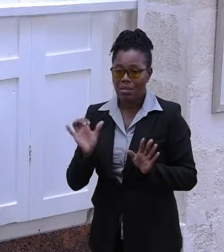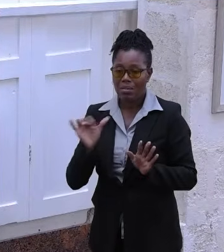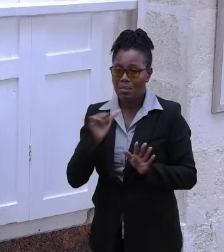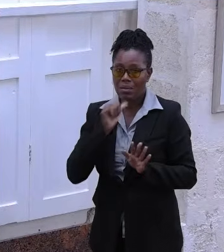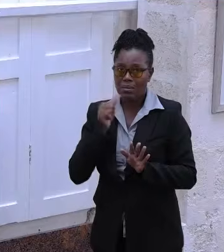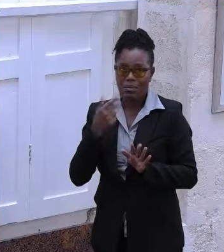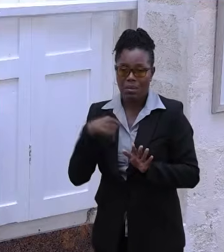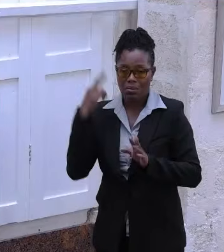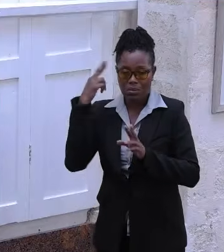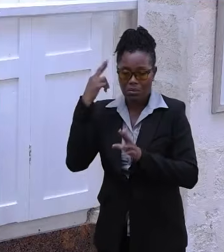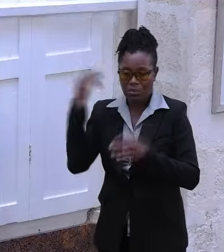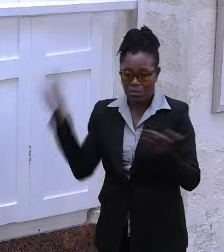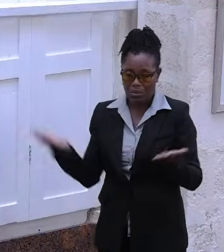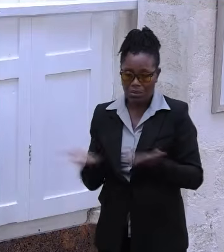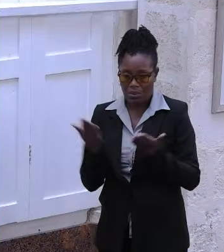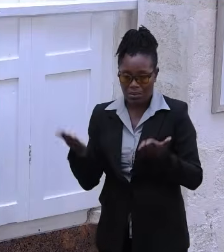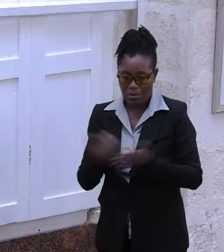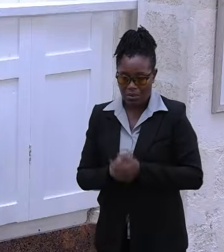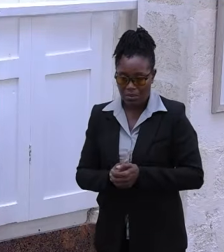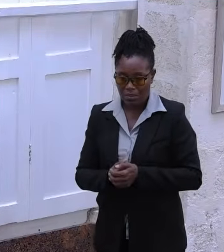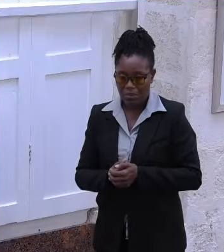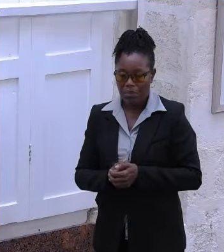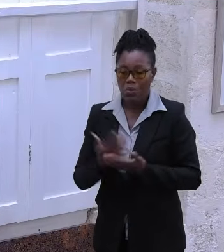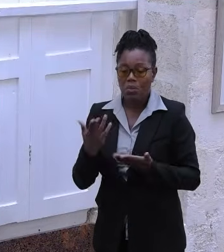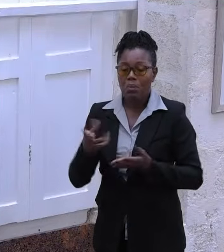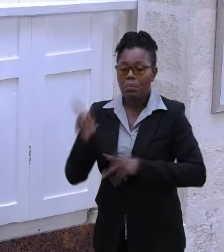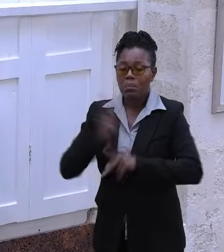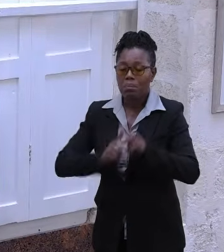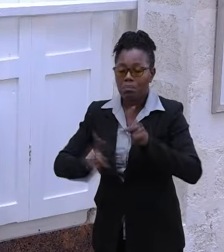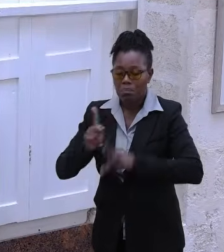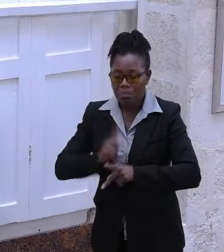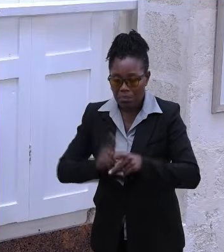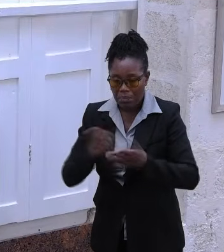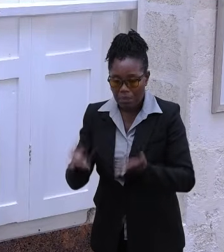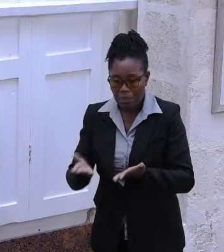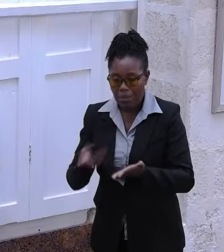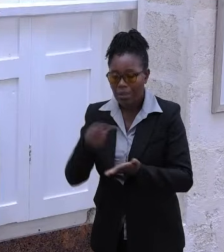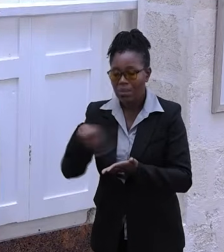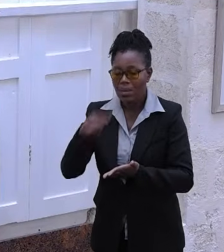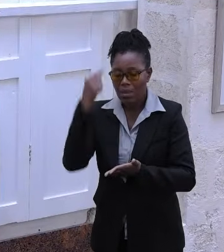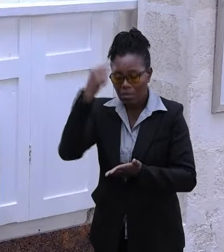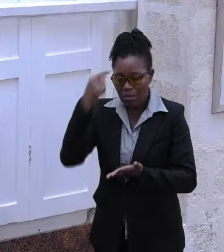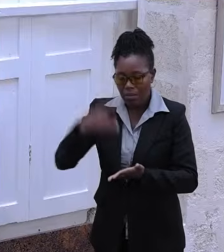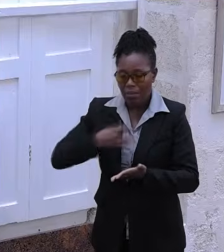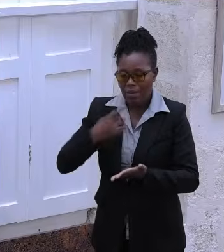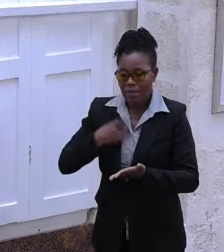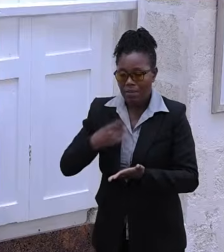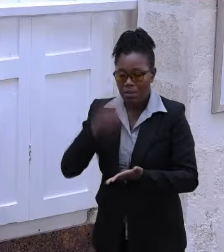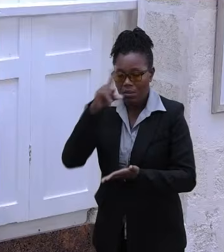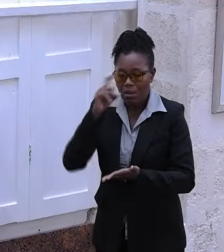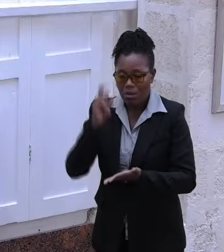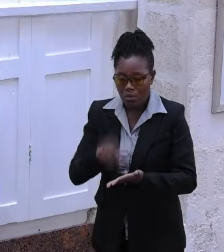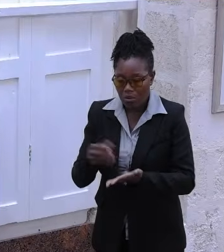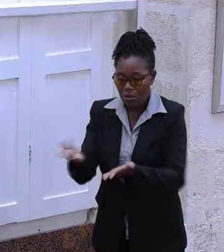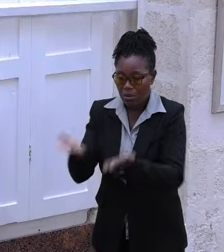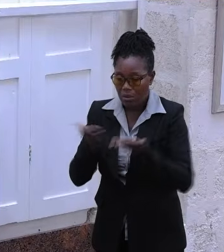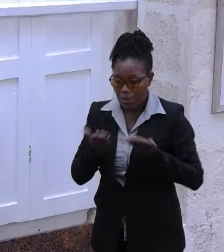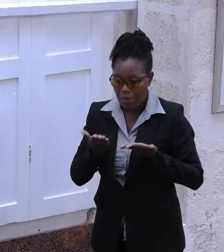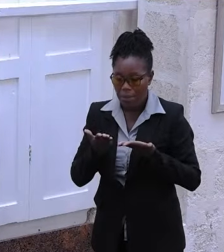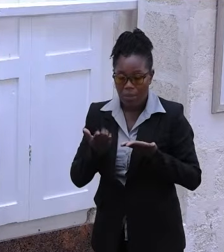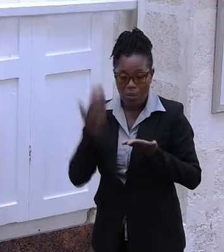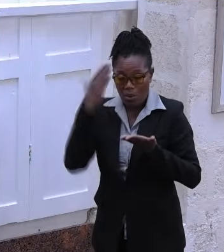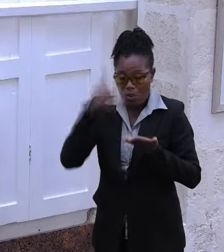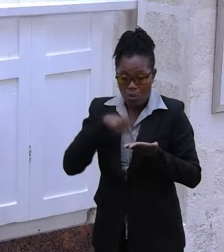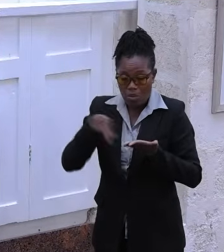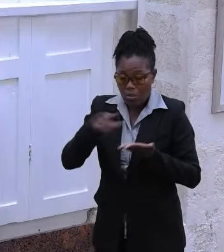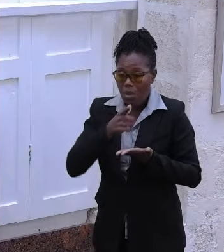not what we're here for. Because the public, we receive submissions from the public. We don't know who's BLP or who DLP, but we look